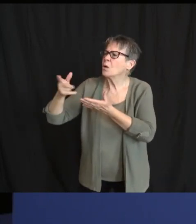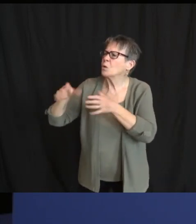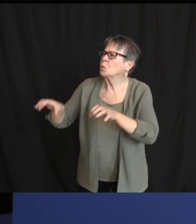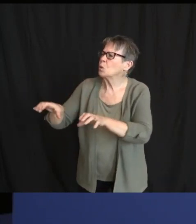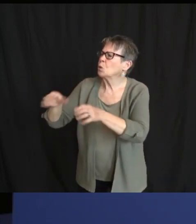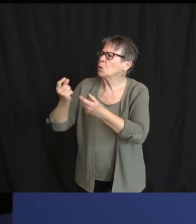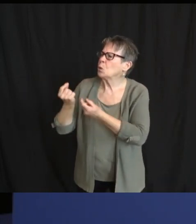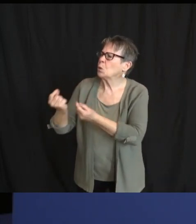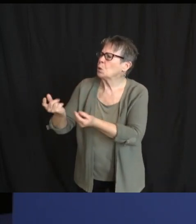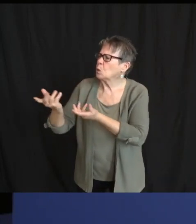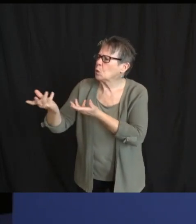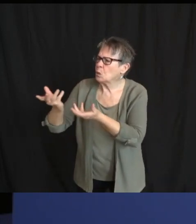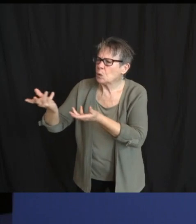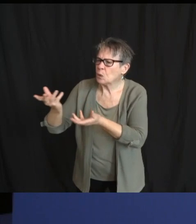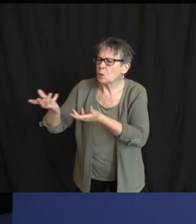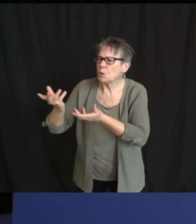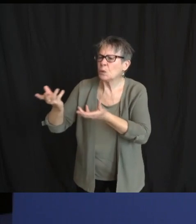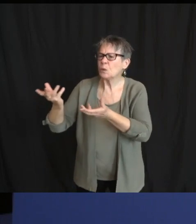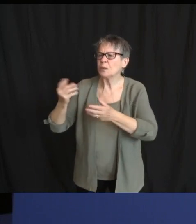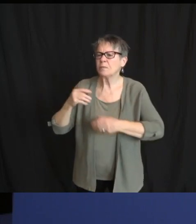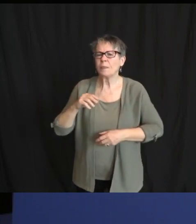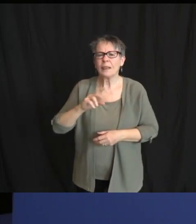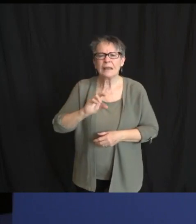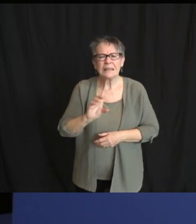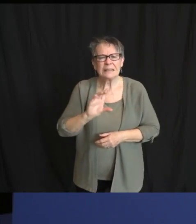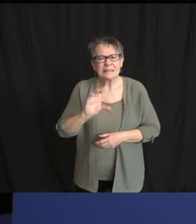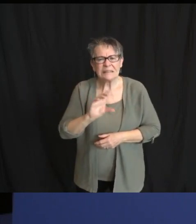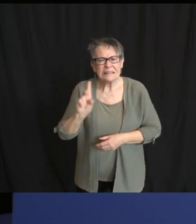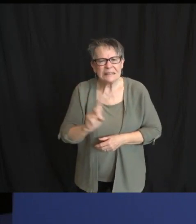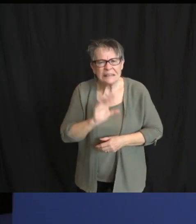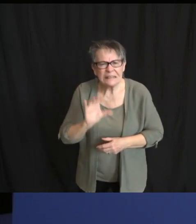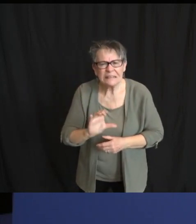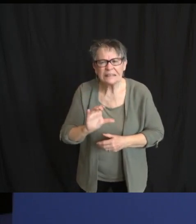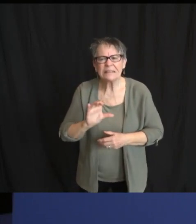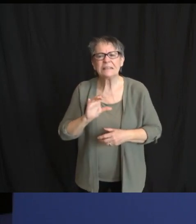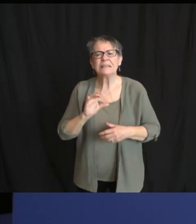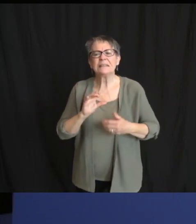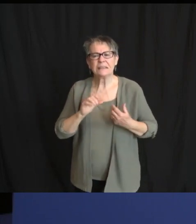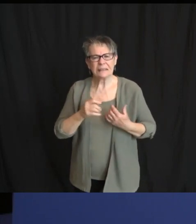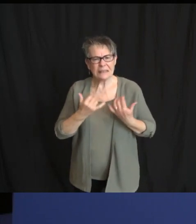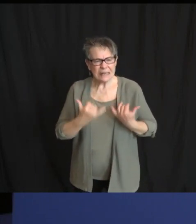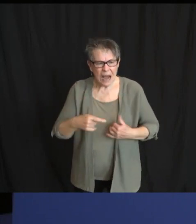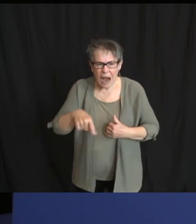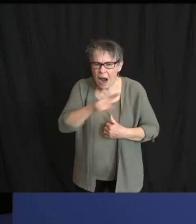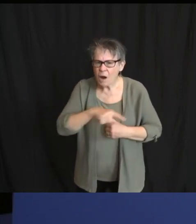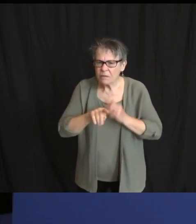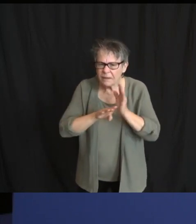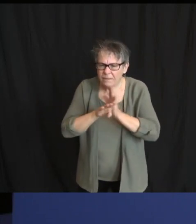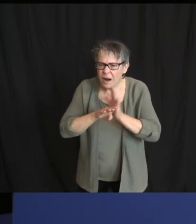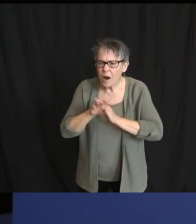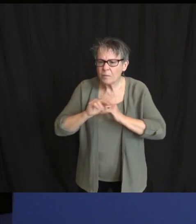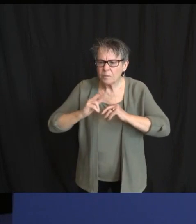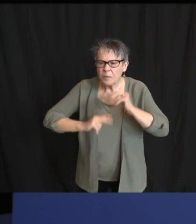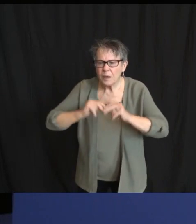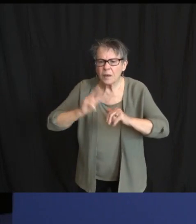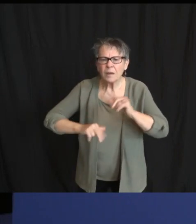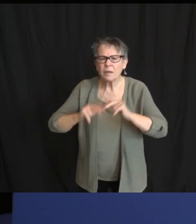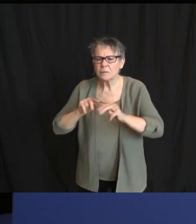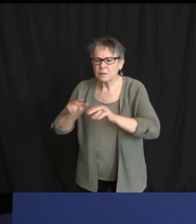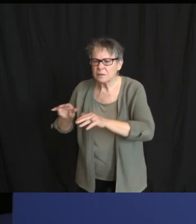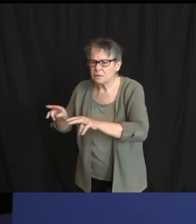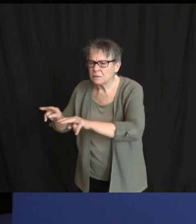with certain areas in the country, are in the process of developing these serosurveys to determine the burden of illness, to